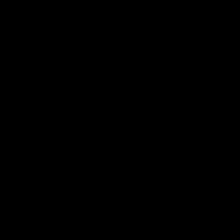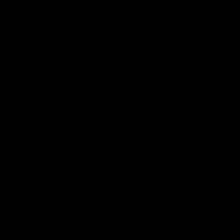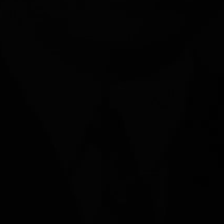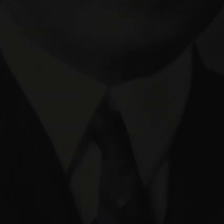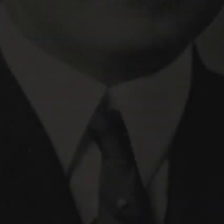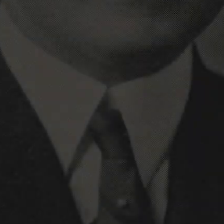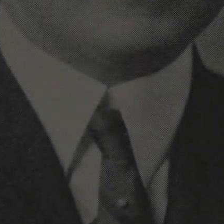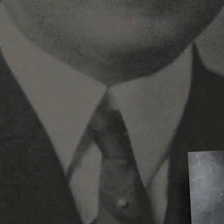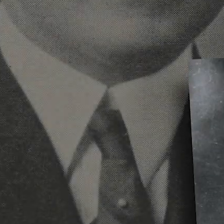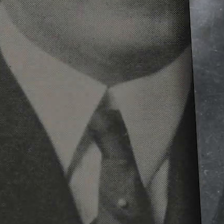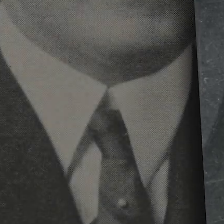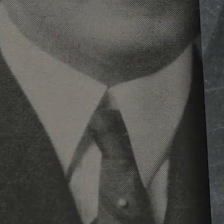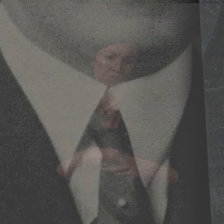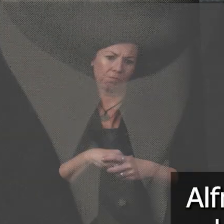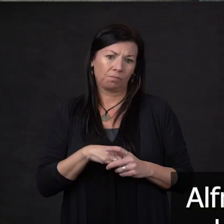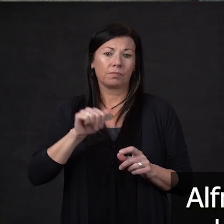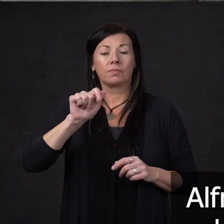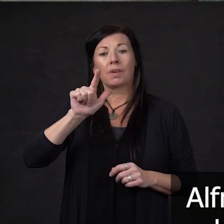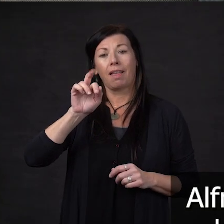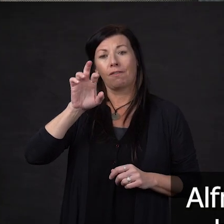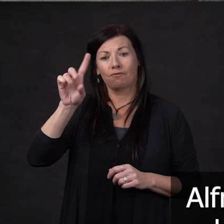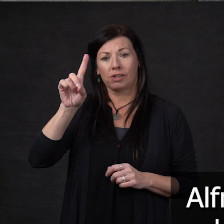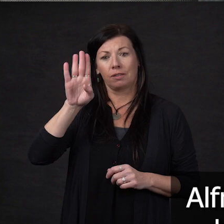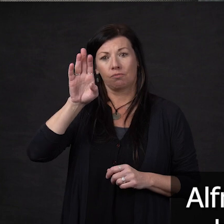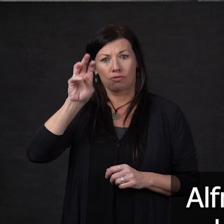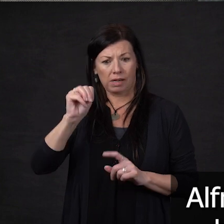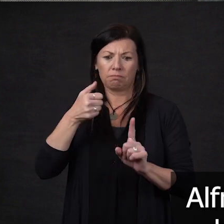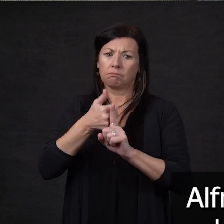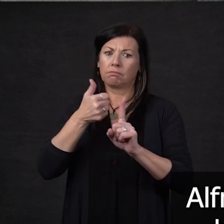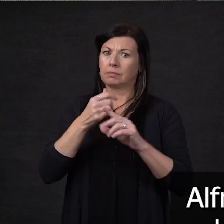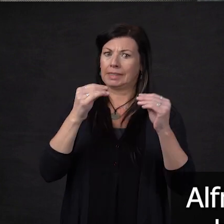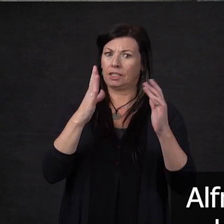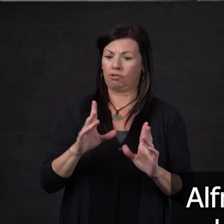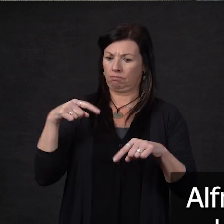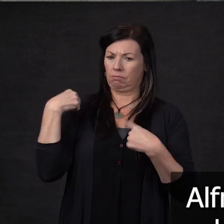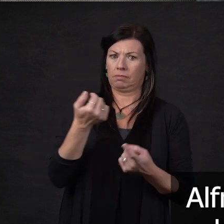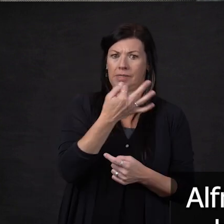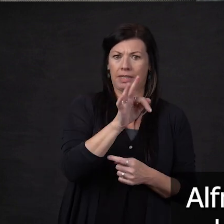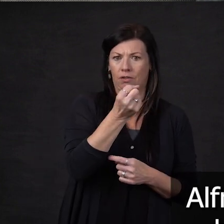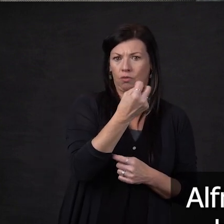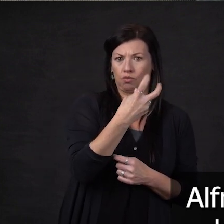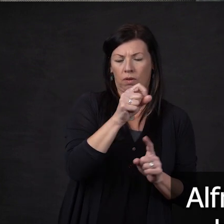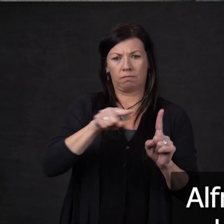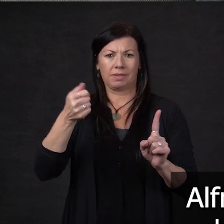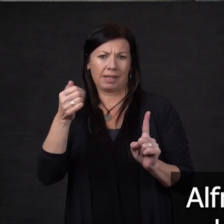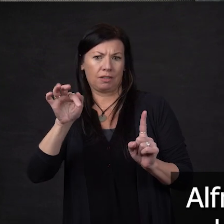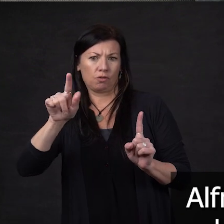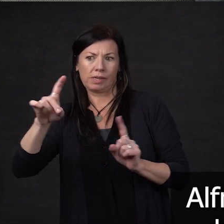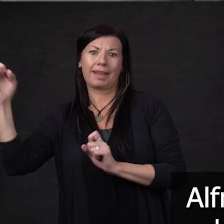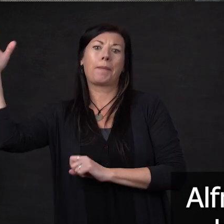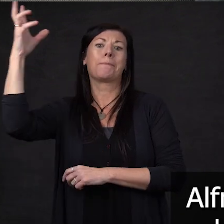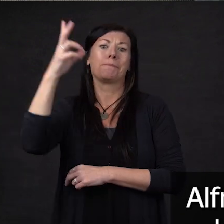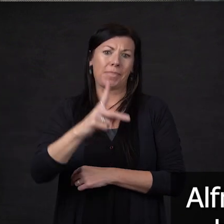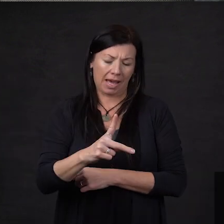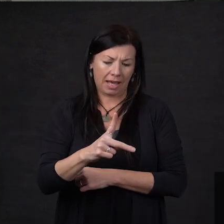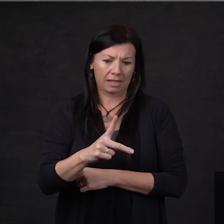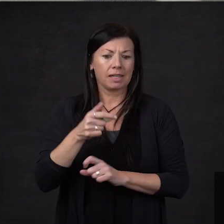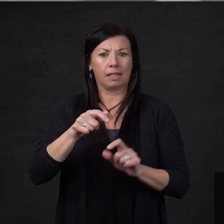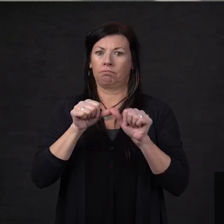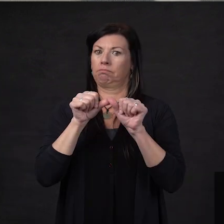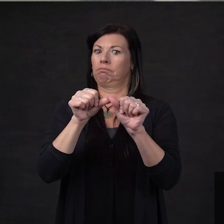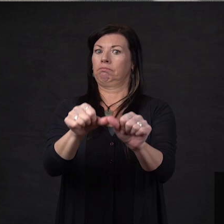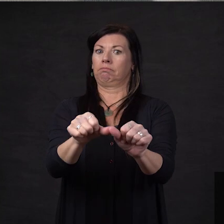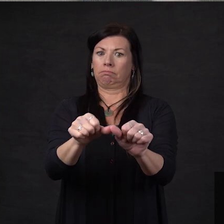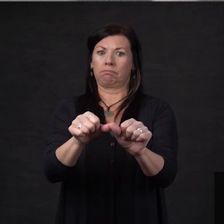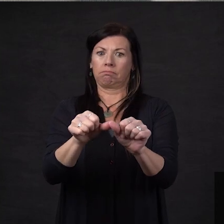Colorado Index article and photos of Alfred Brown. Alfred Brown, who taught at the school between 1912 and 1928, returned. He would